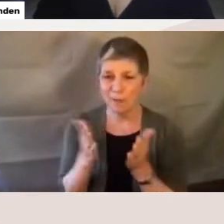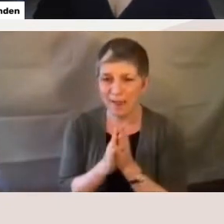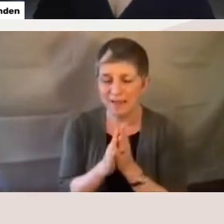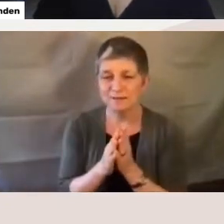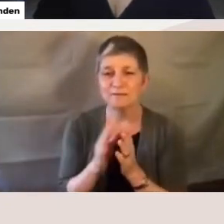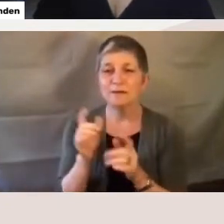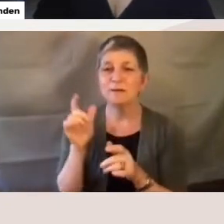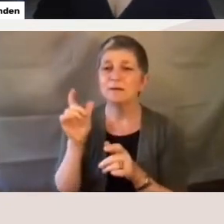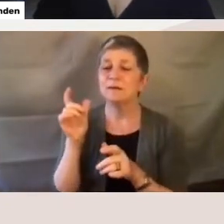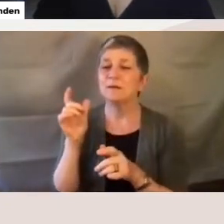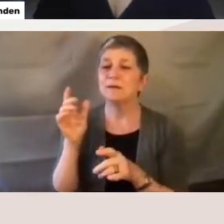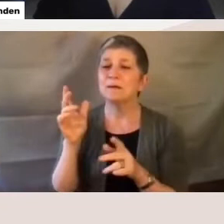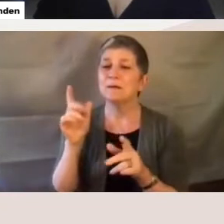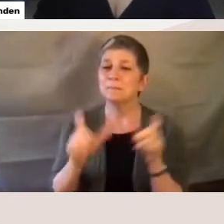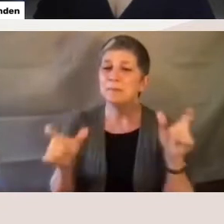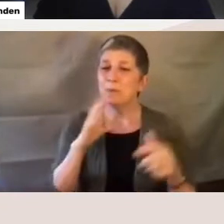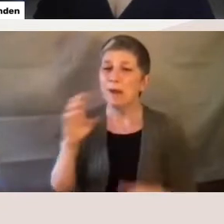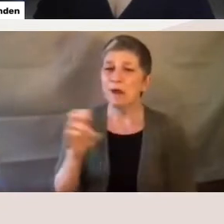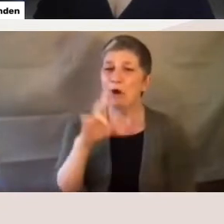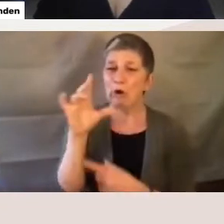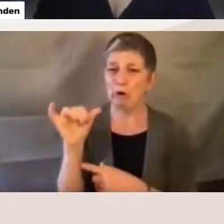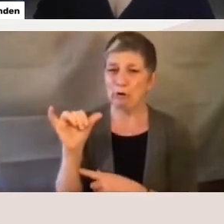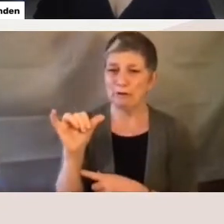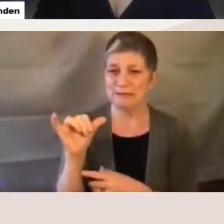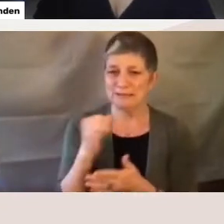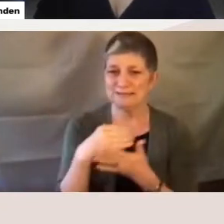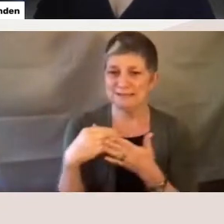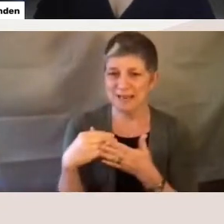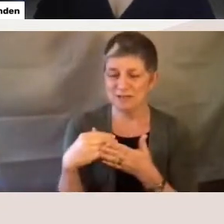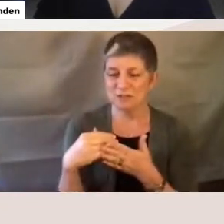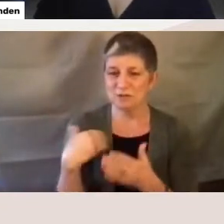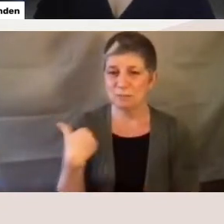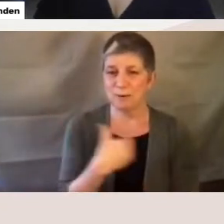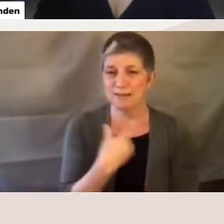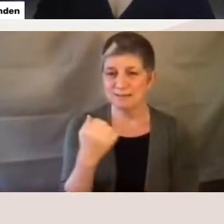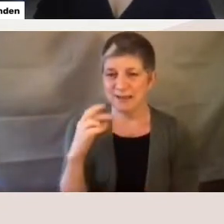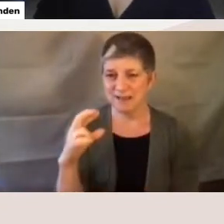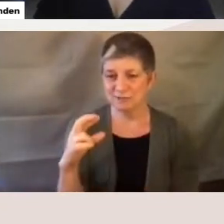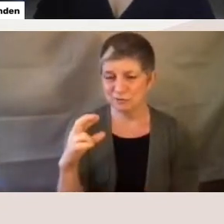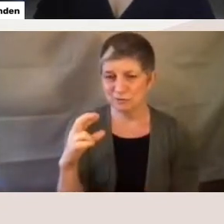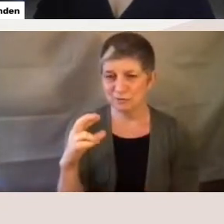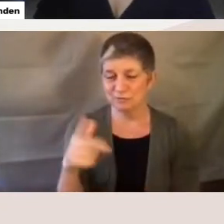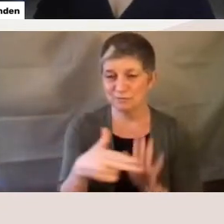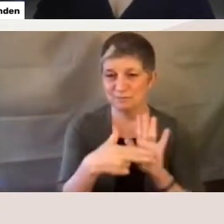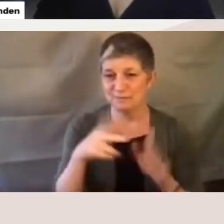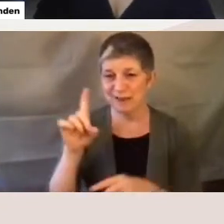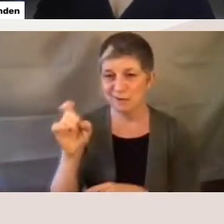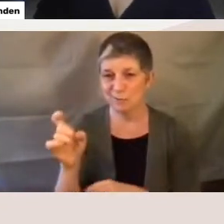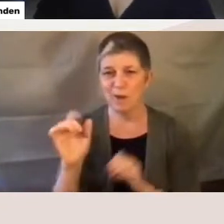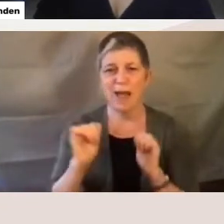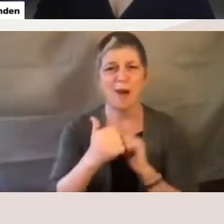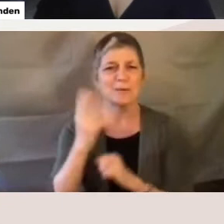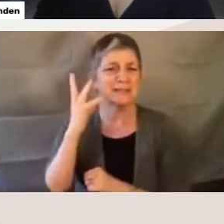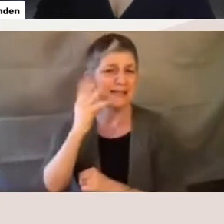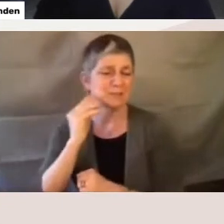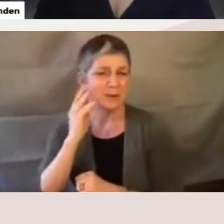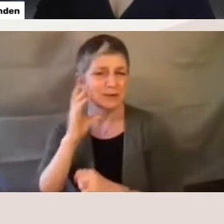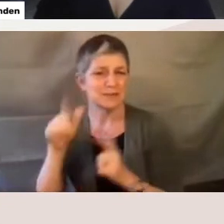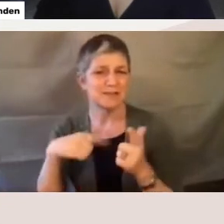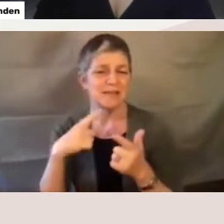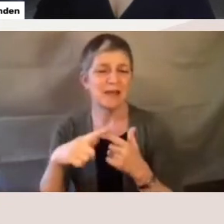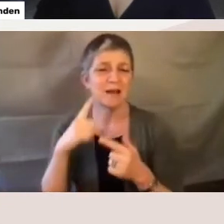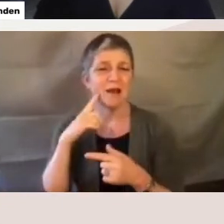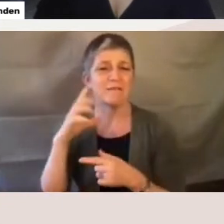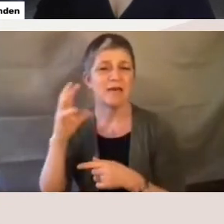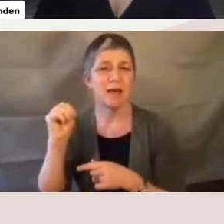who had an early stage breast cancer diagnosis, how was the experience of the metastatic diagnosis different for